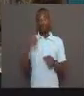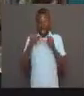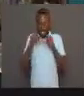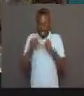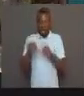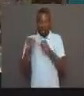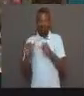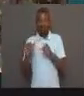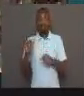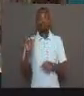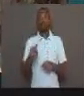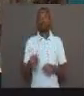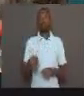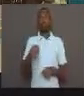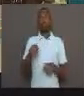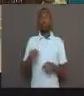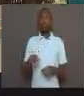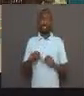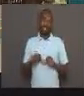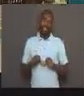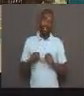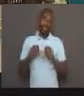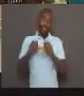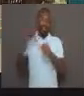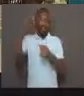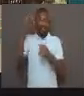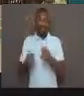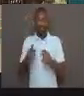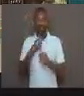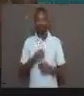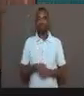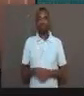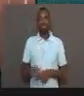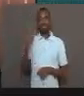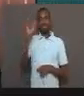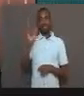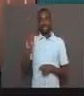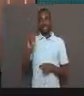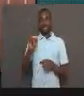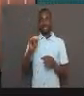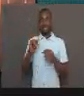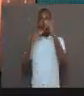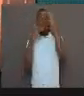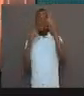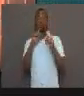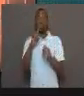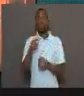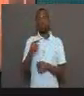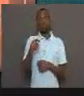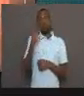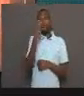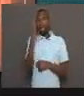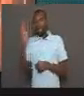deformed, but that amount can vary widely between types of materials.